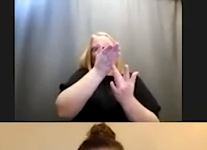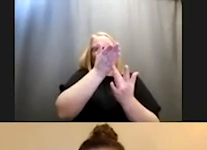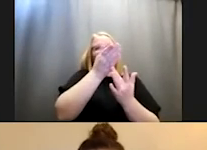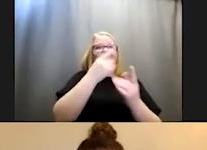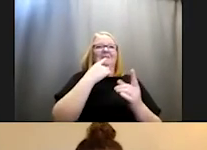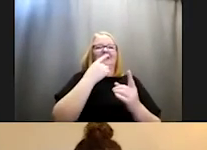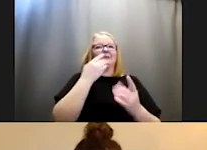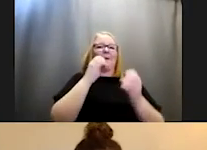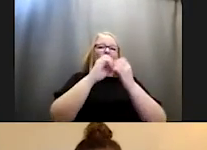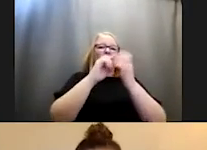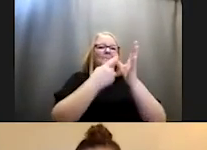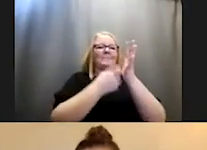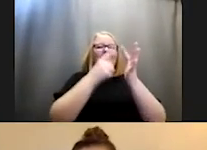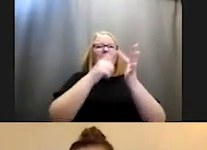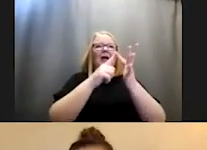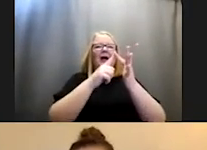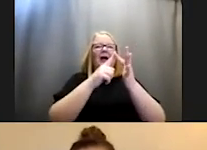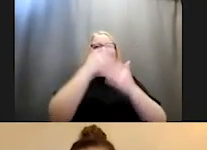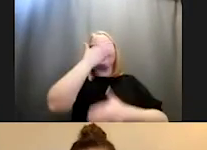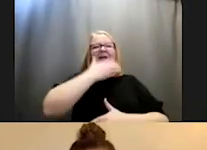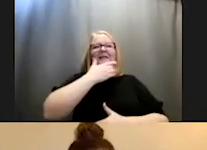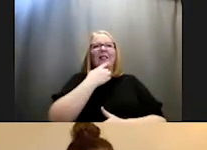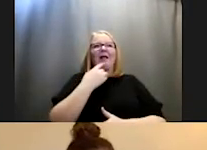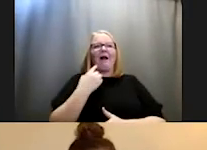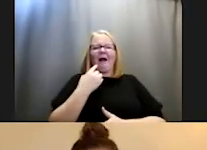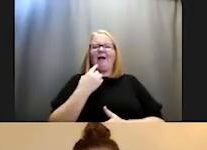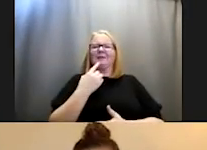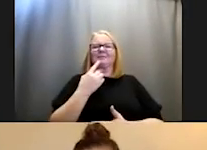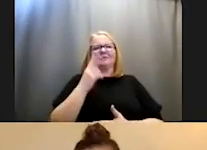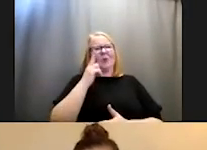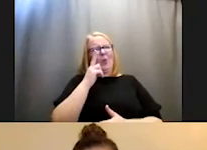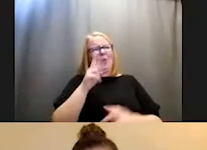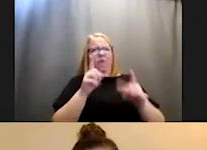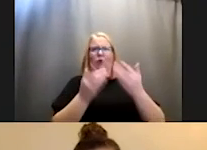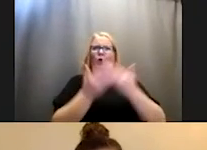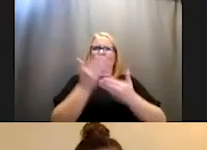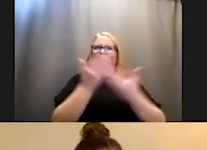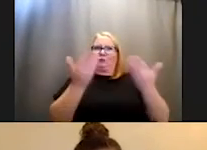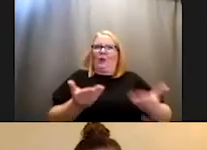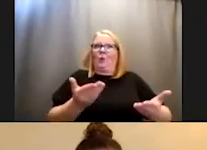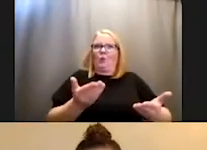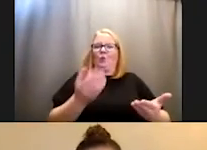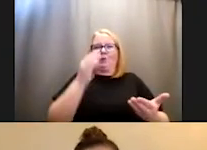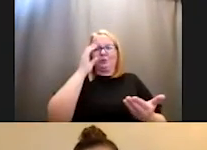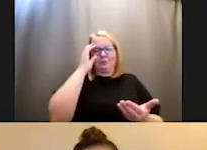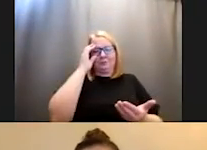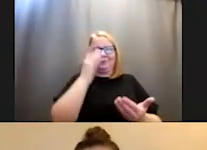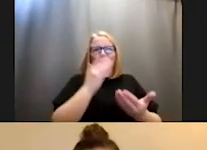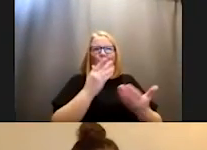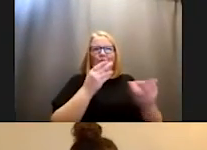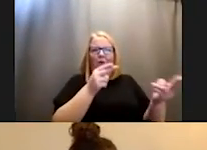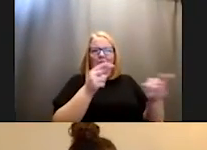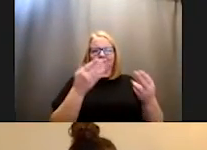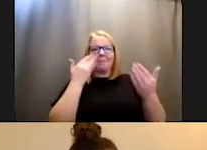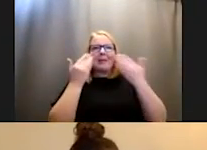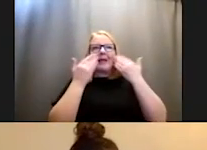the Starkers foundation. Which, to be honest, looks relatively contemporary in the kind of makeup style and also